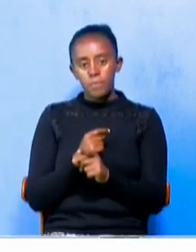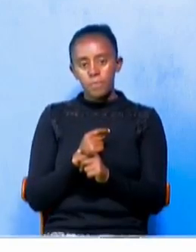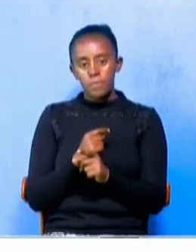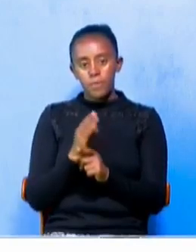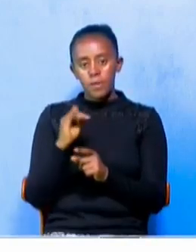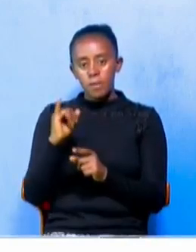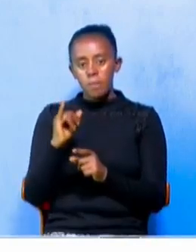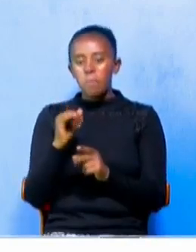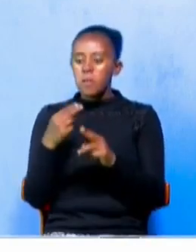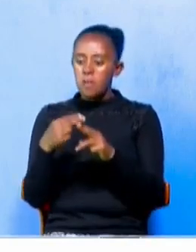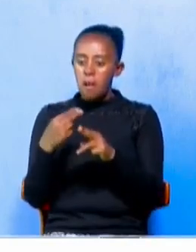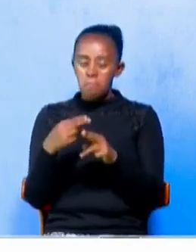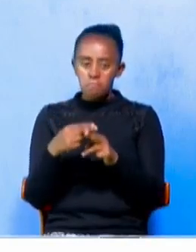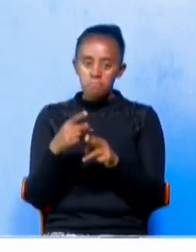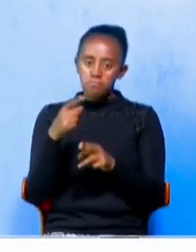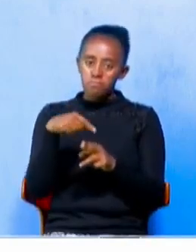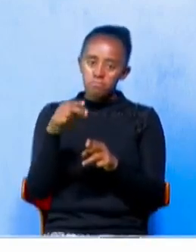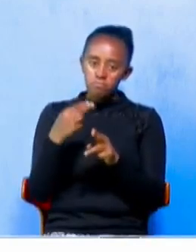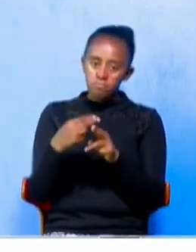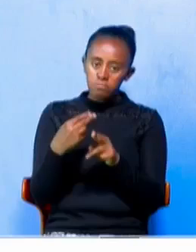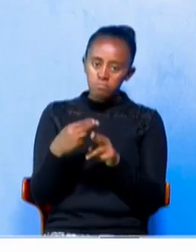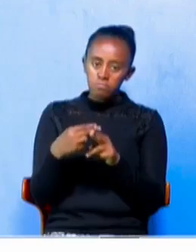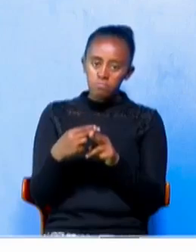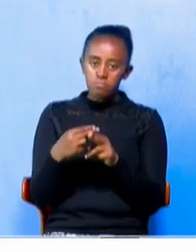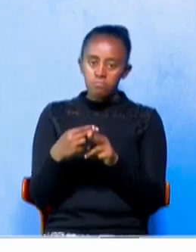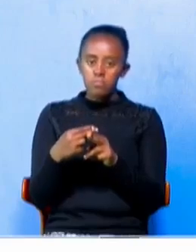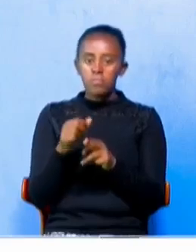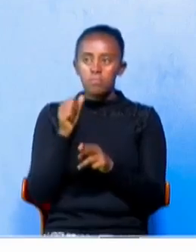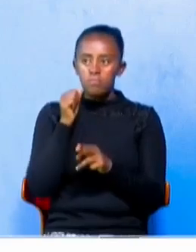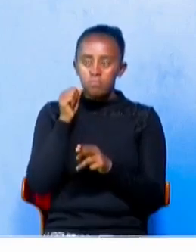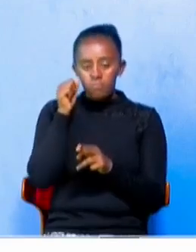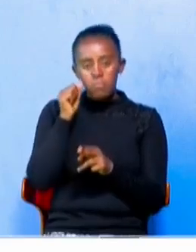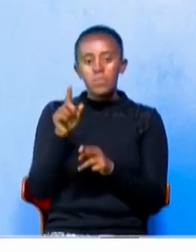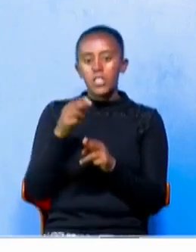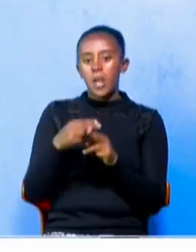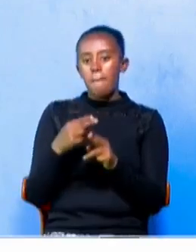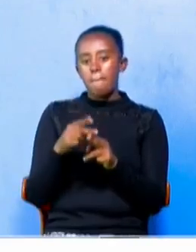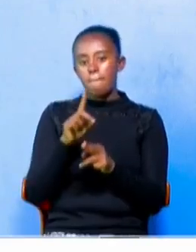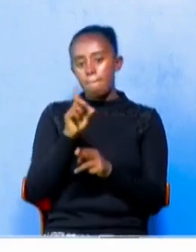asking his name, maybe. Good. Asking his name.